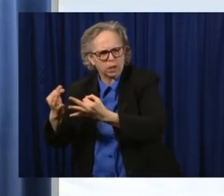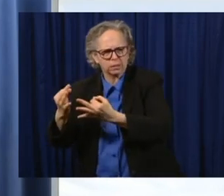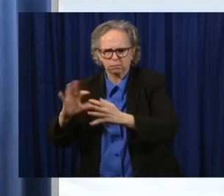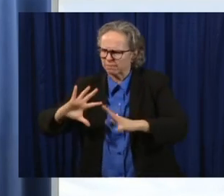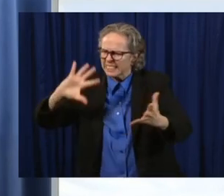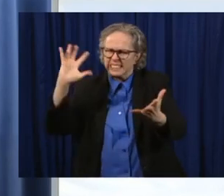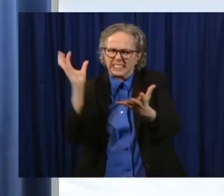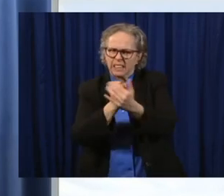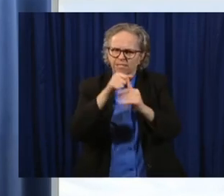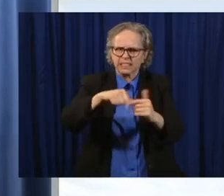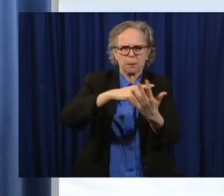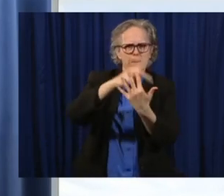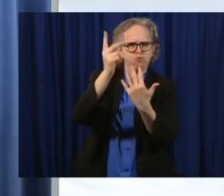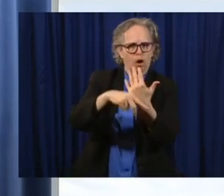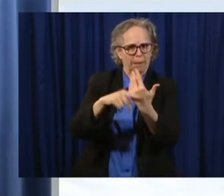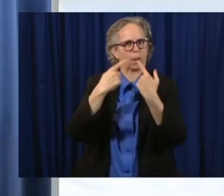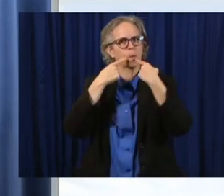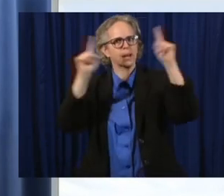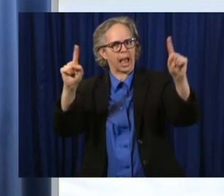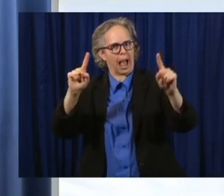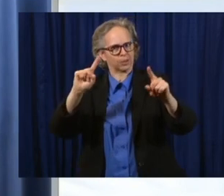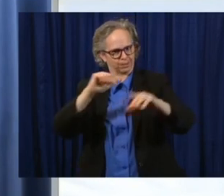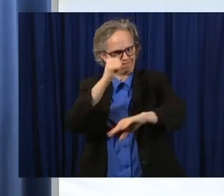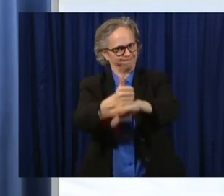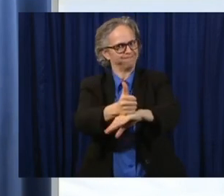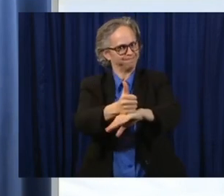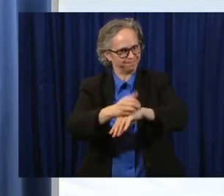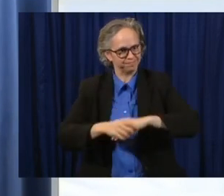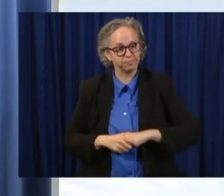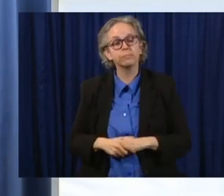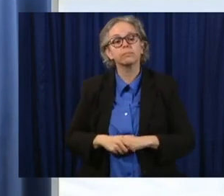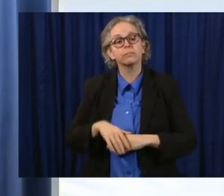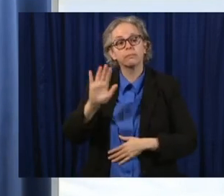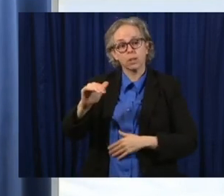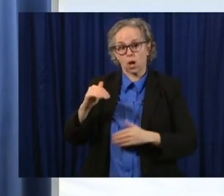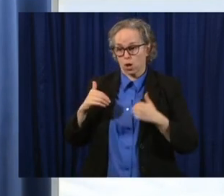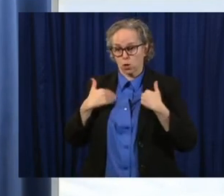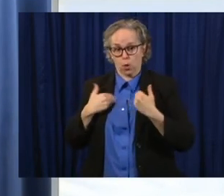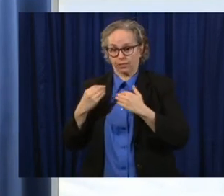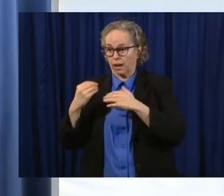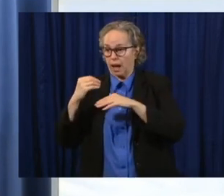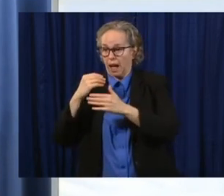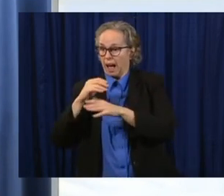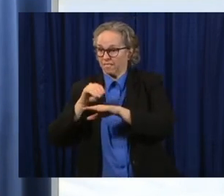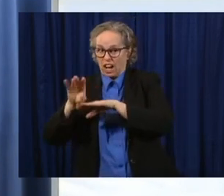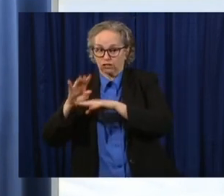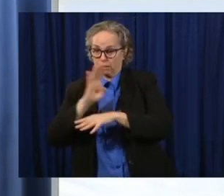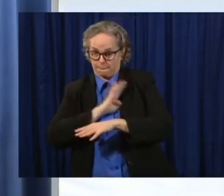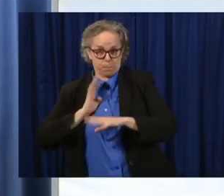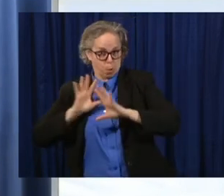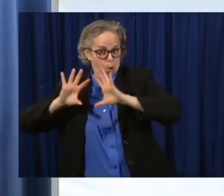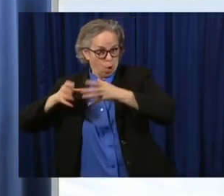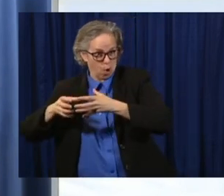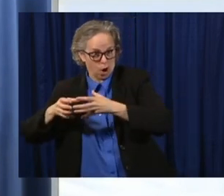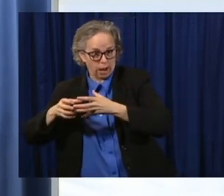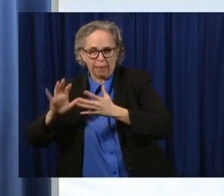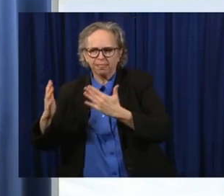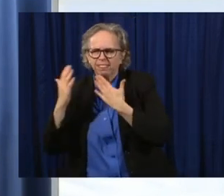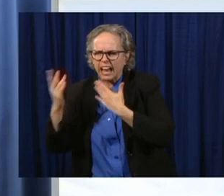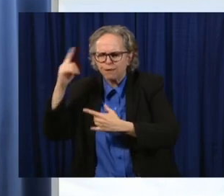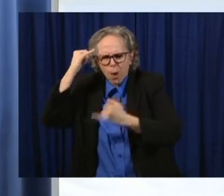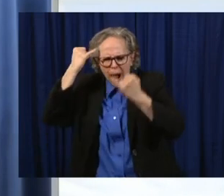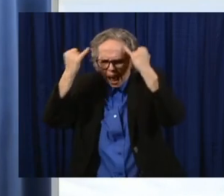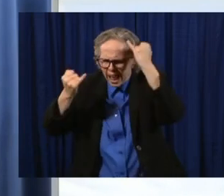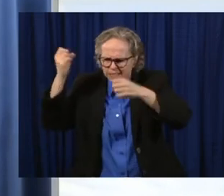want to thank the young people on Ohio's Youth Advisory Board who came up with this idea to help their brothers